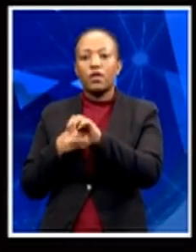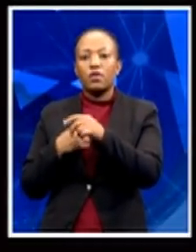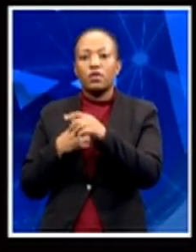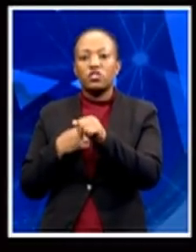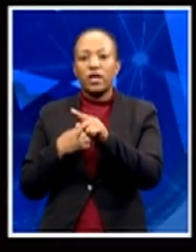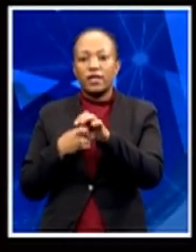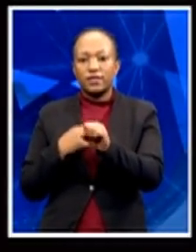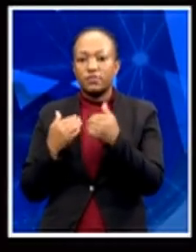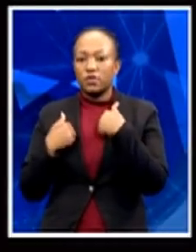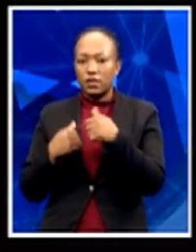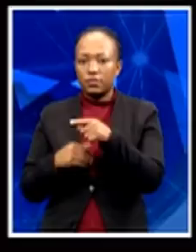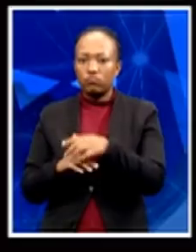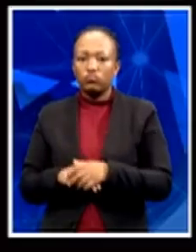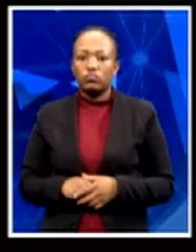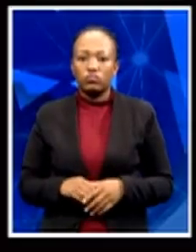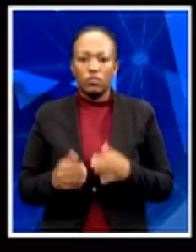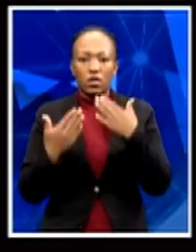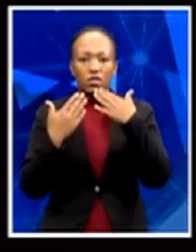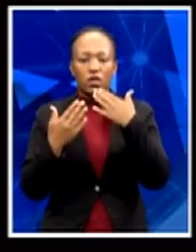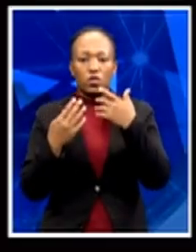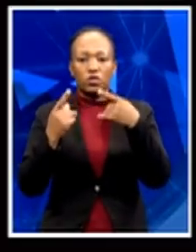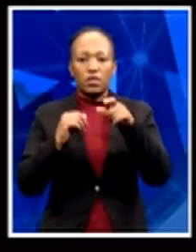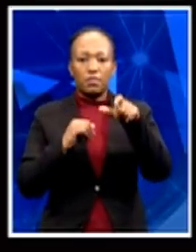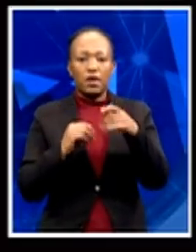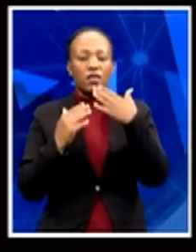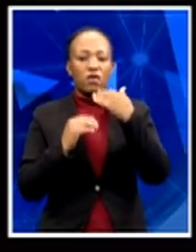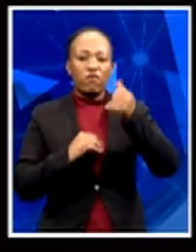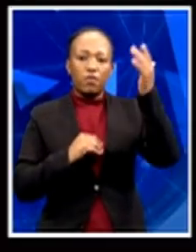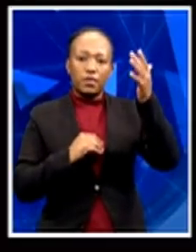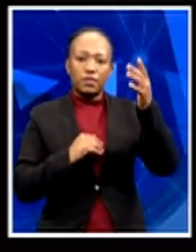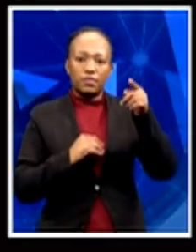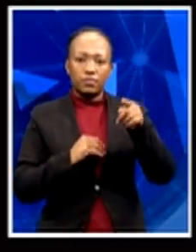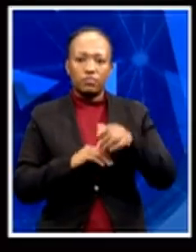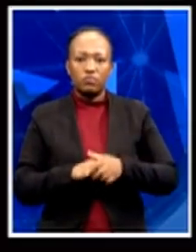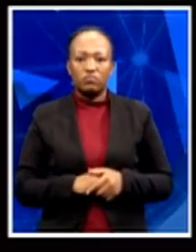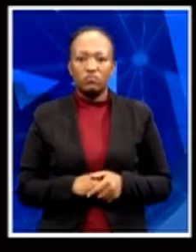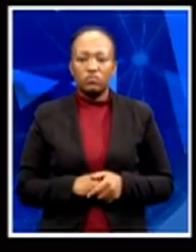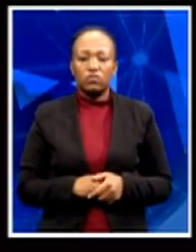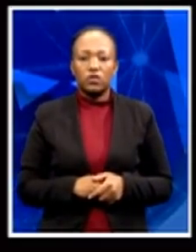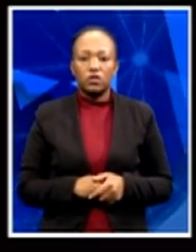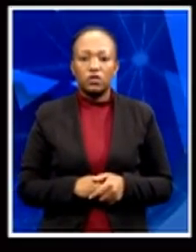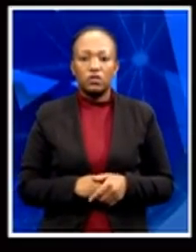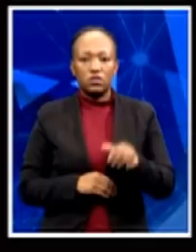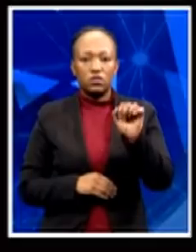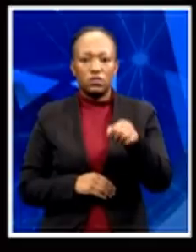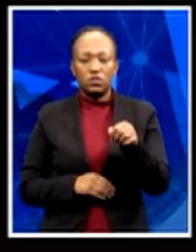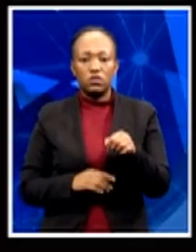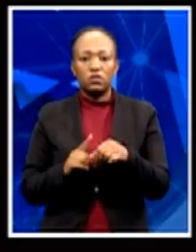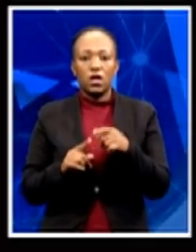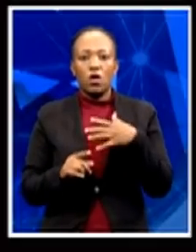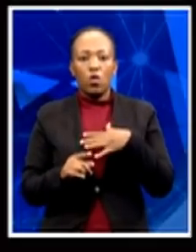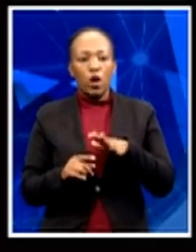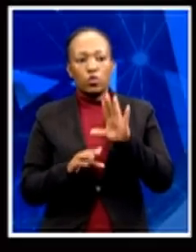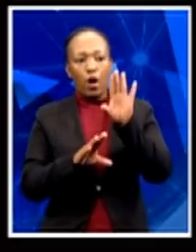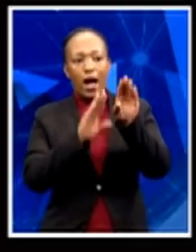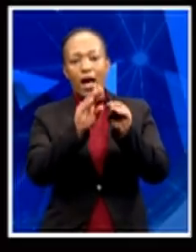very much for the presentation. I guess my hands are tied in terms of asking too many questions on the digital vibes,